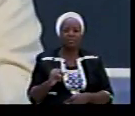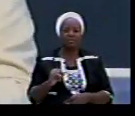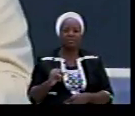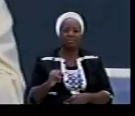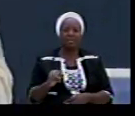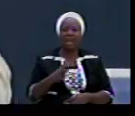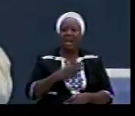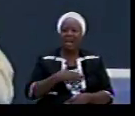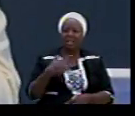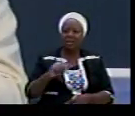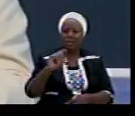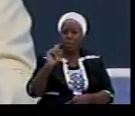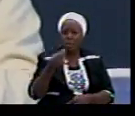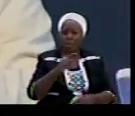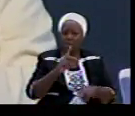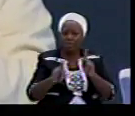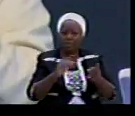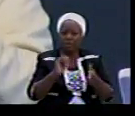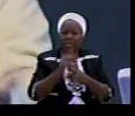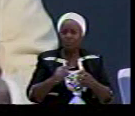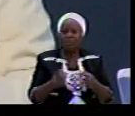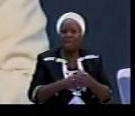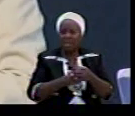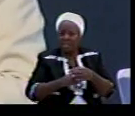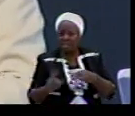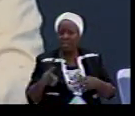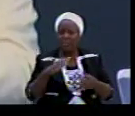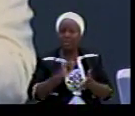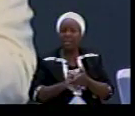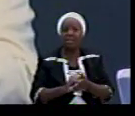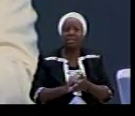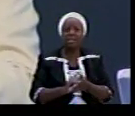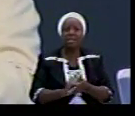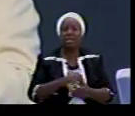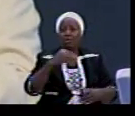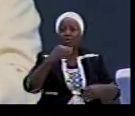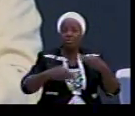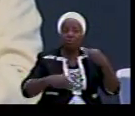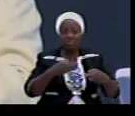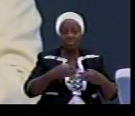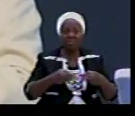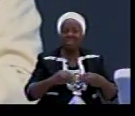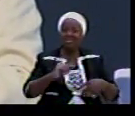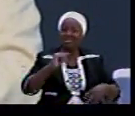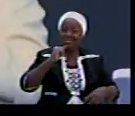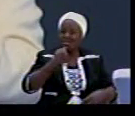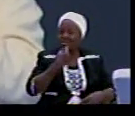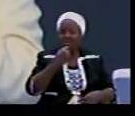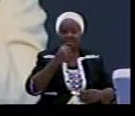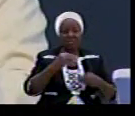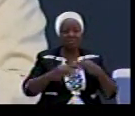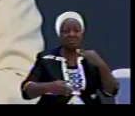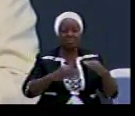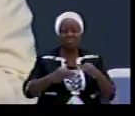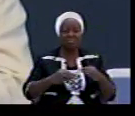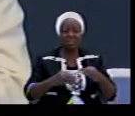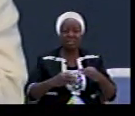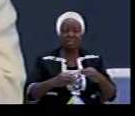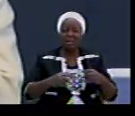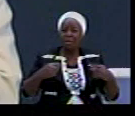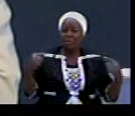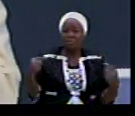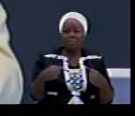only people that will escape the judgment, fiery judgment, tormenting